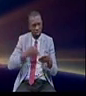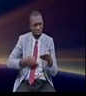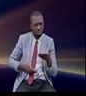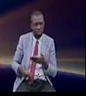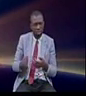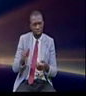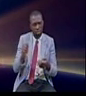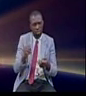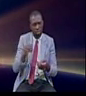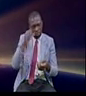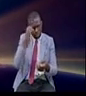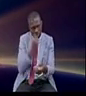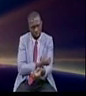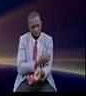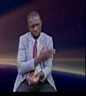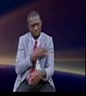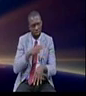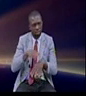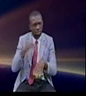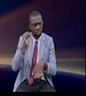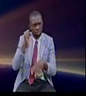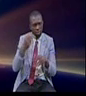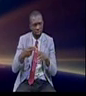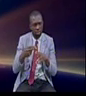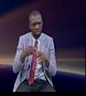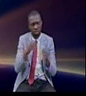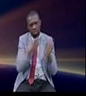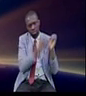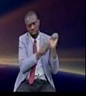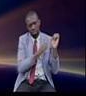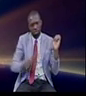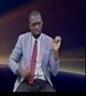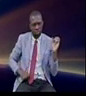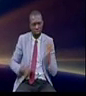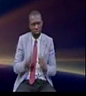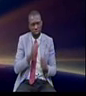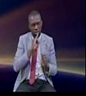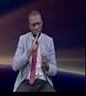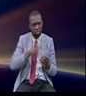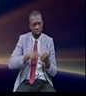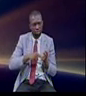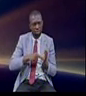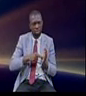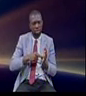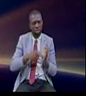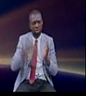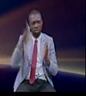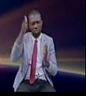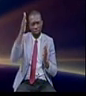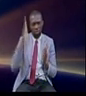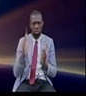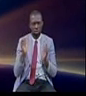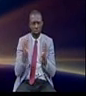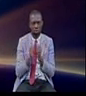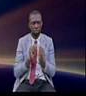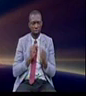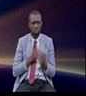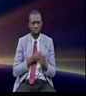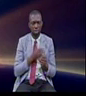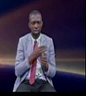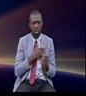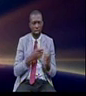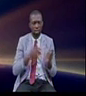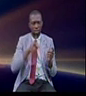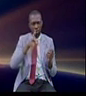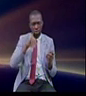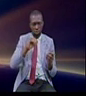call his name Emmanuel, which being interpreted is God with us. Then Joseph, being raised from